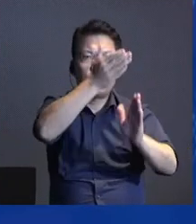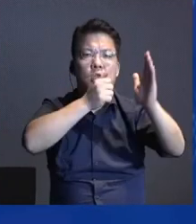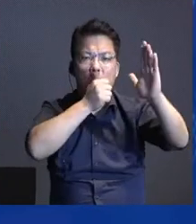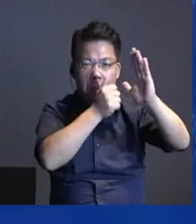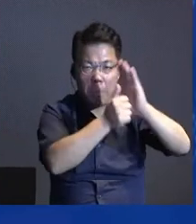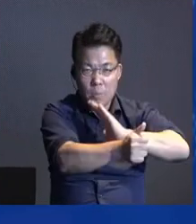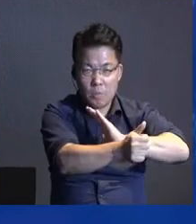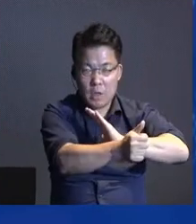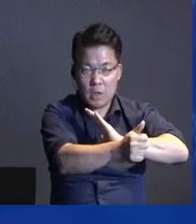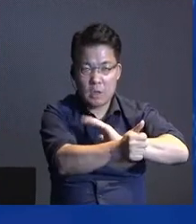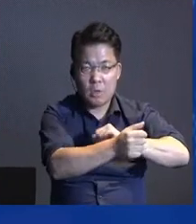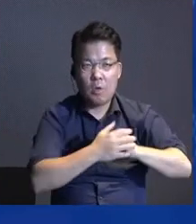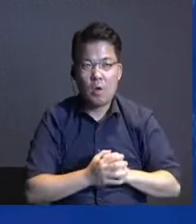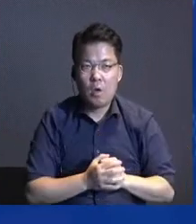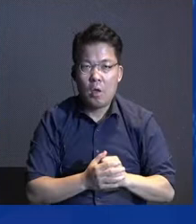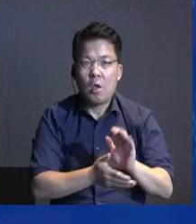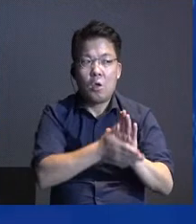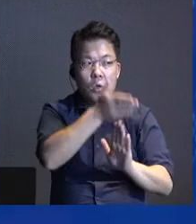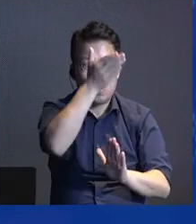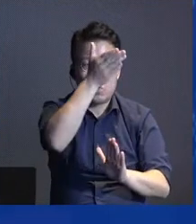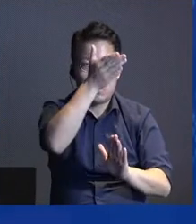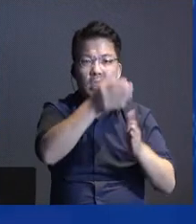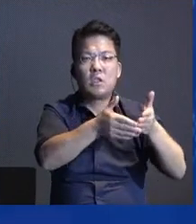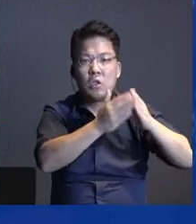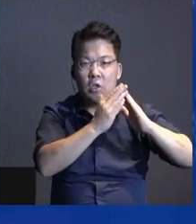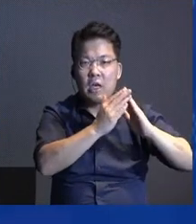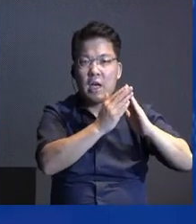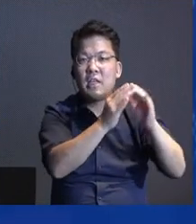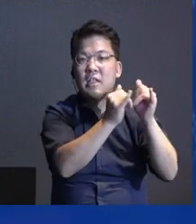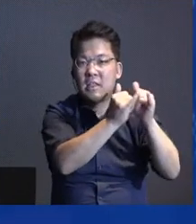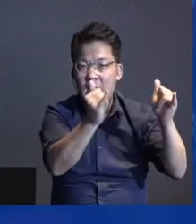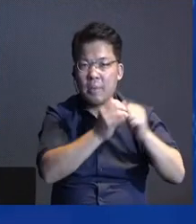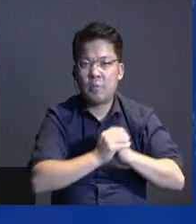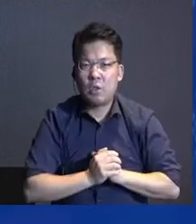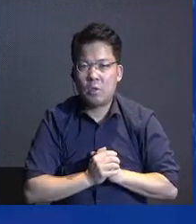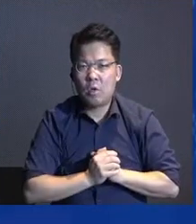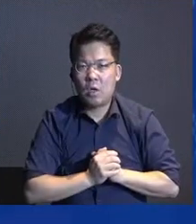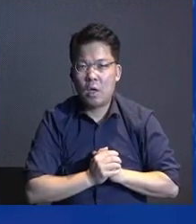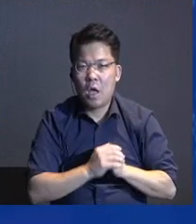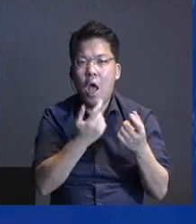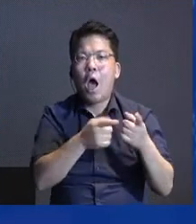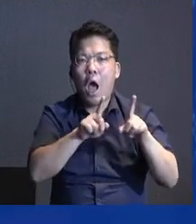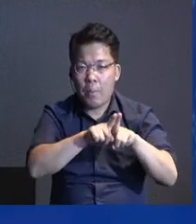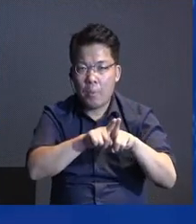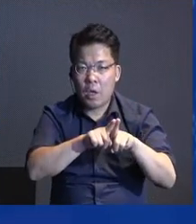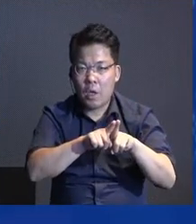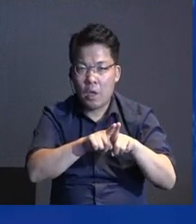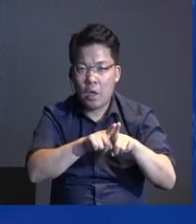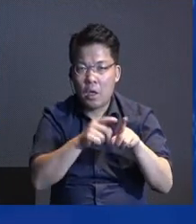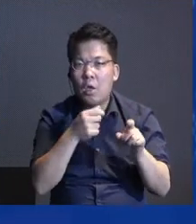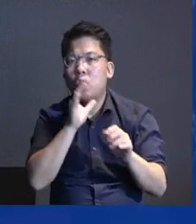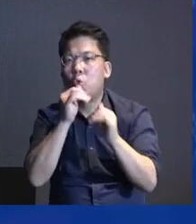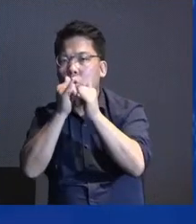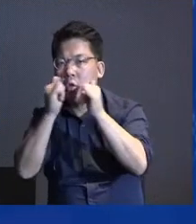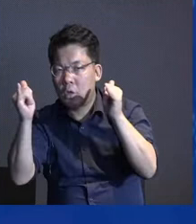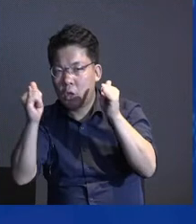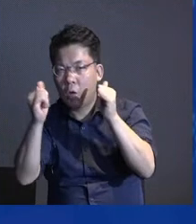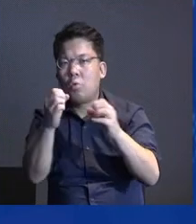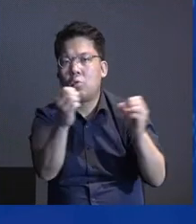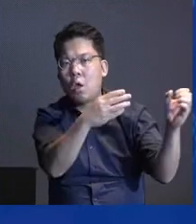So they were able to exchange some insights, but also for older people kind of being heard